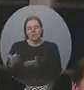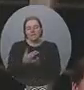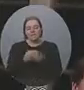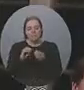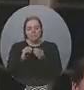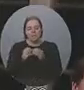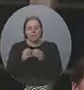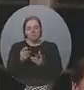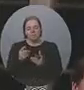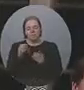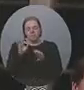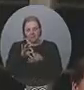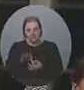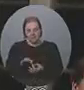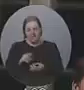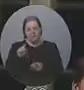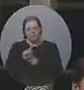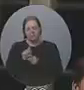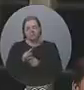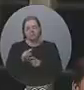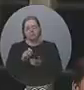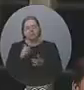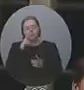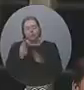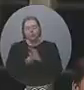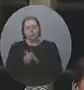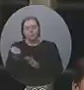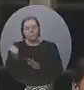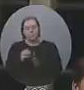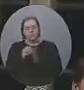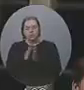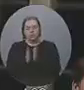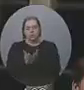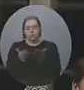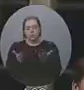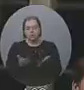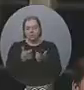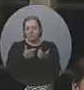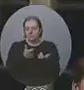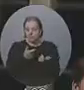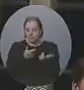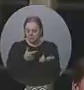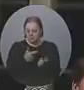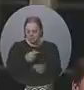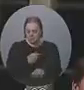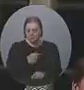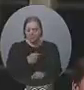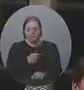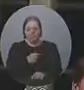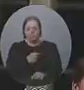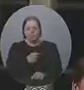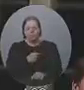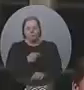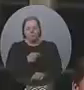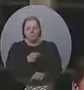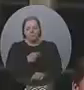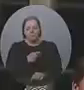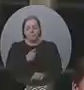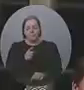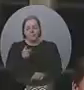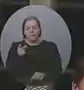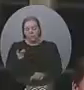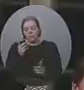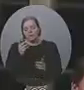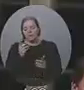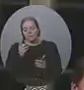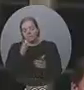an excuse for killing the long gun registry. Despite their apparent concern about privacy, we now learn that they